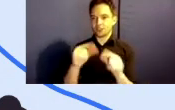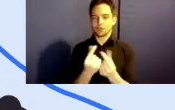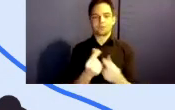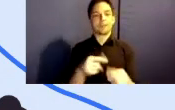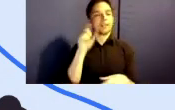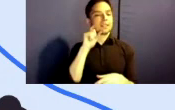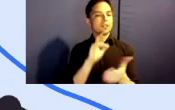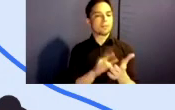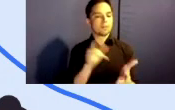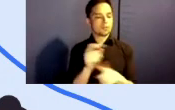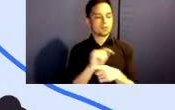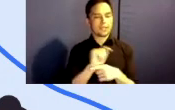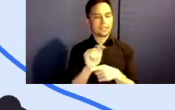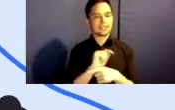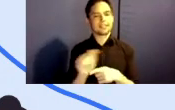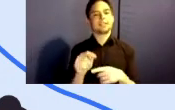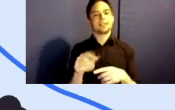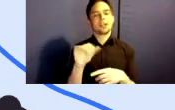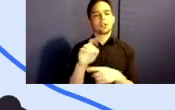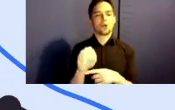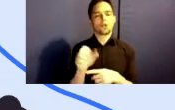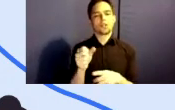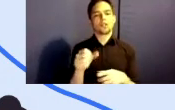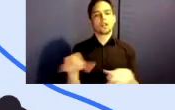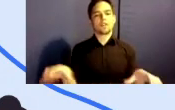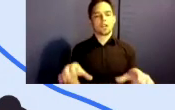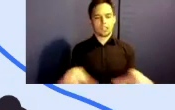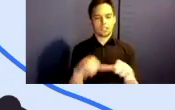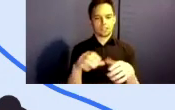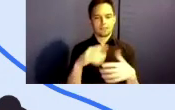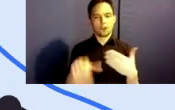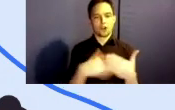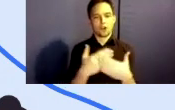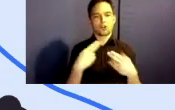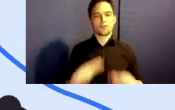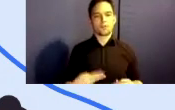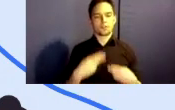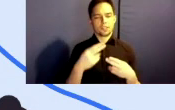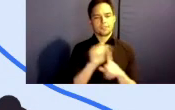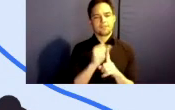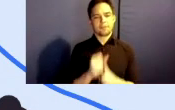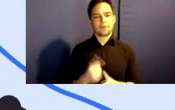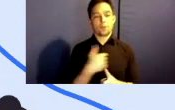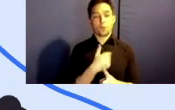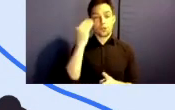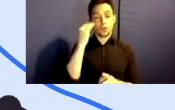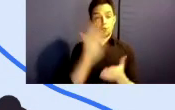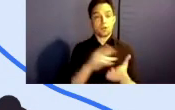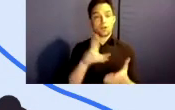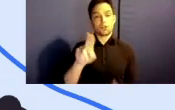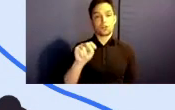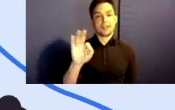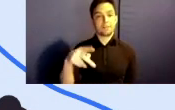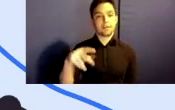and a side code of conduct for all vaccinators in humanitarian settings. We know that this is part of the UNFPA checklist